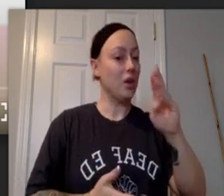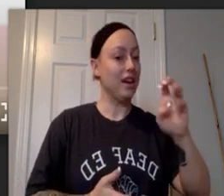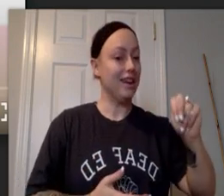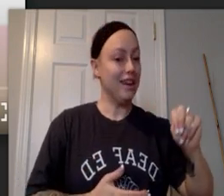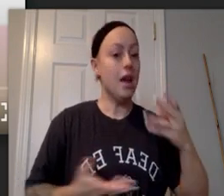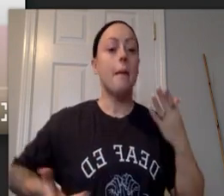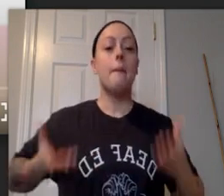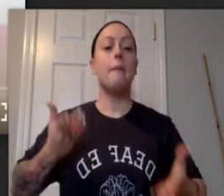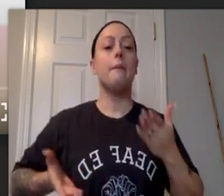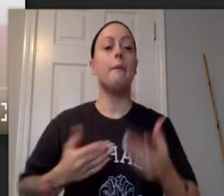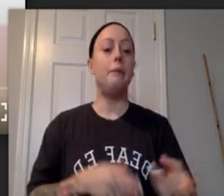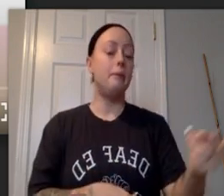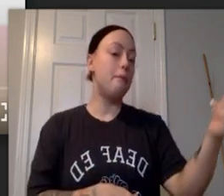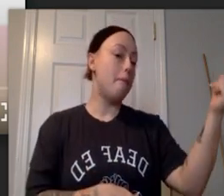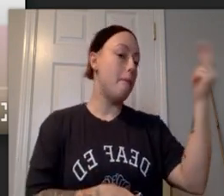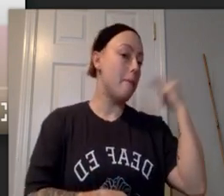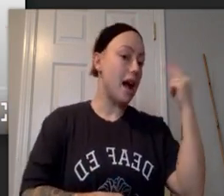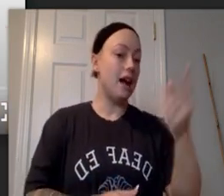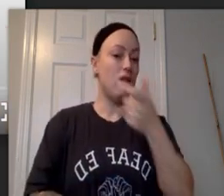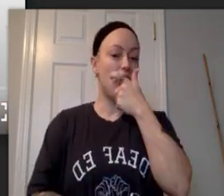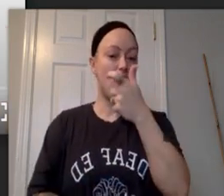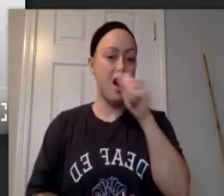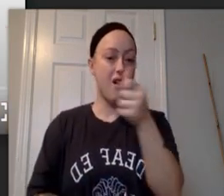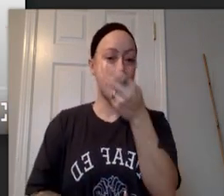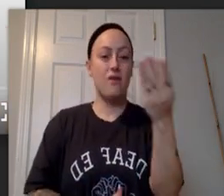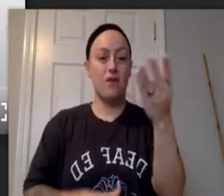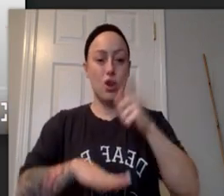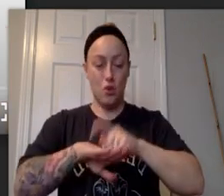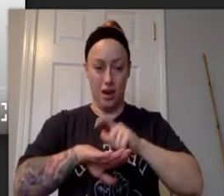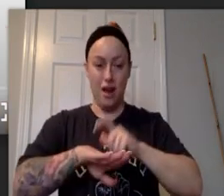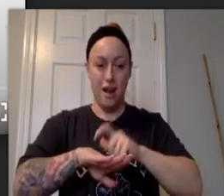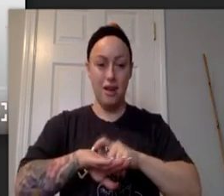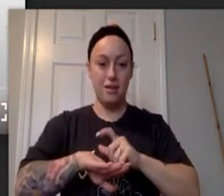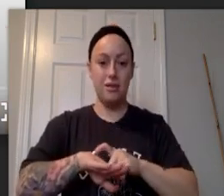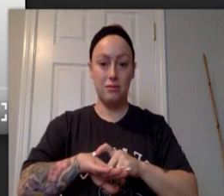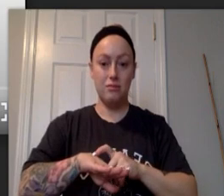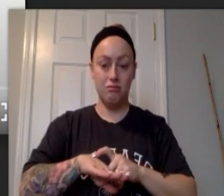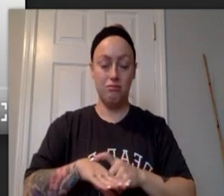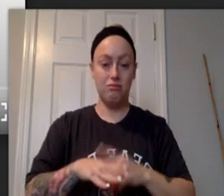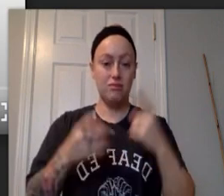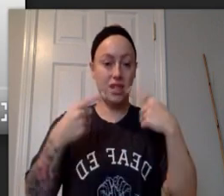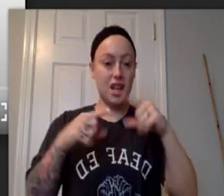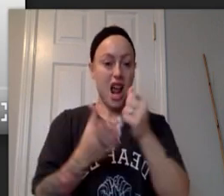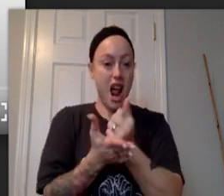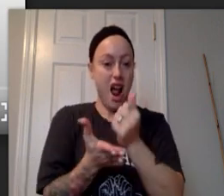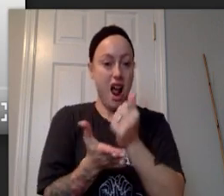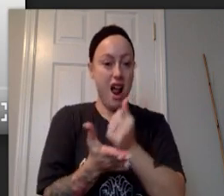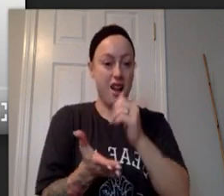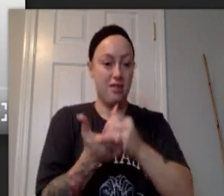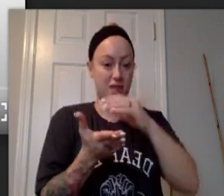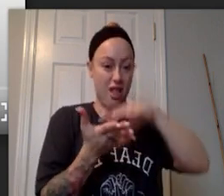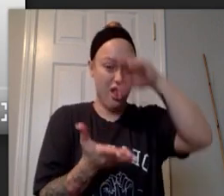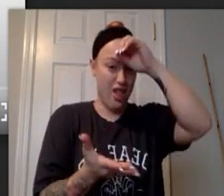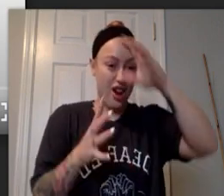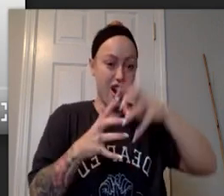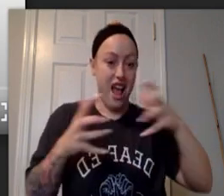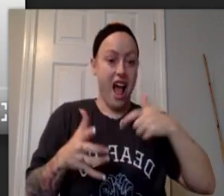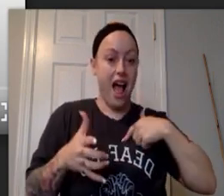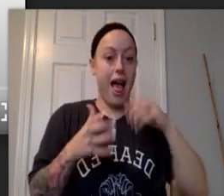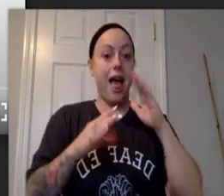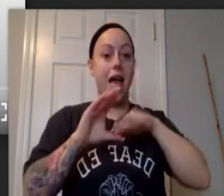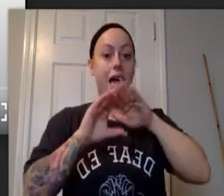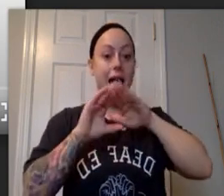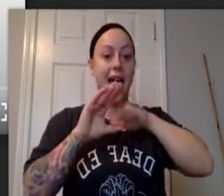just go back and watch that 30 seconds a few times. Let that soak in. I know a lot. I talk really fast, and that's the beauty